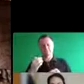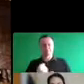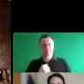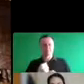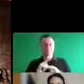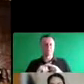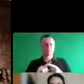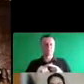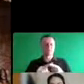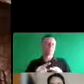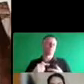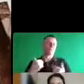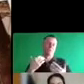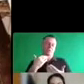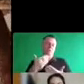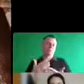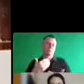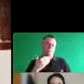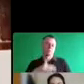it kind of takes.